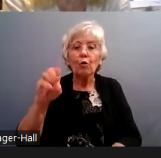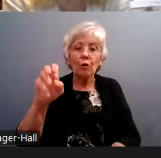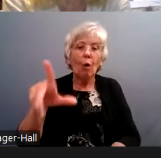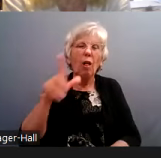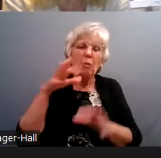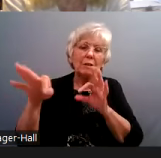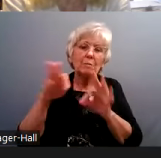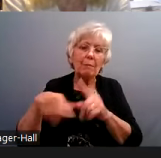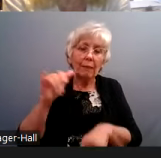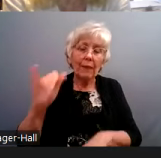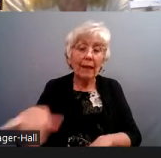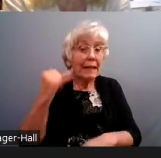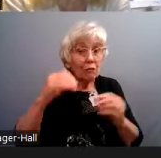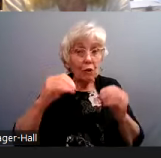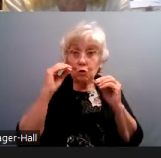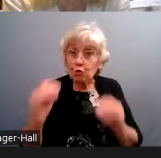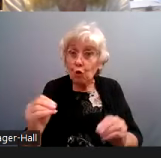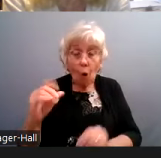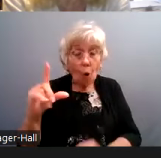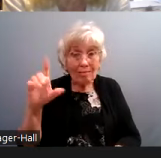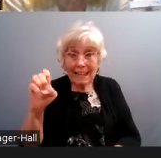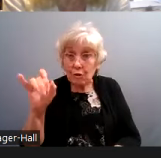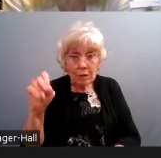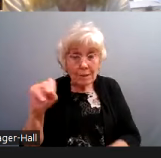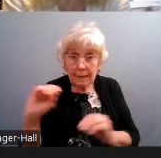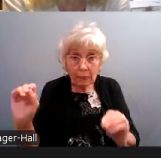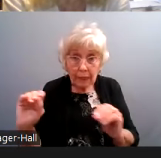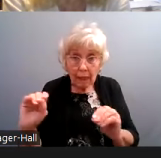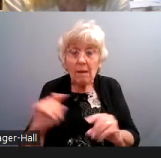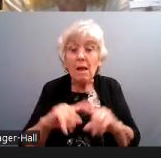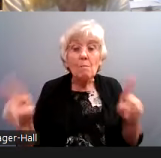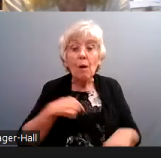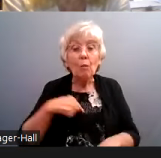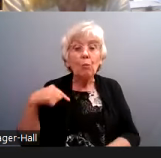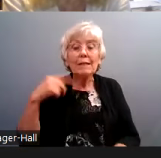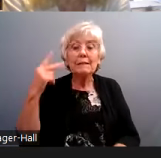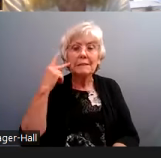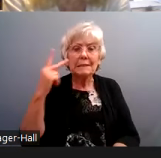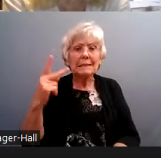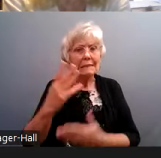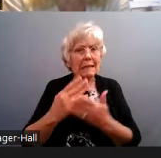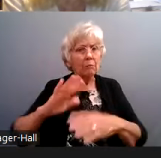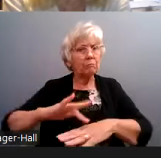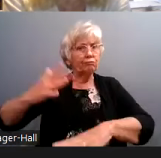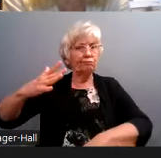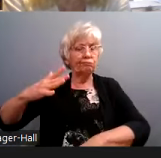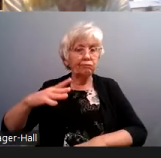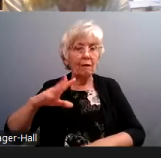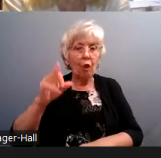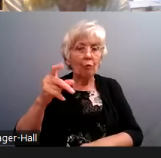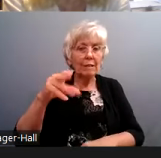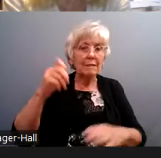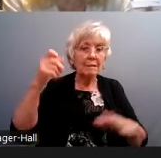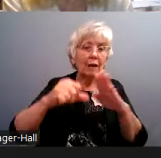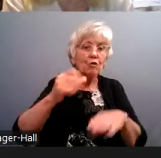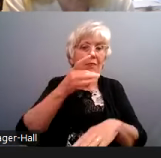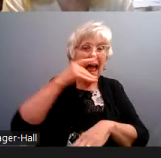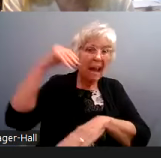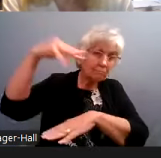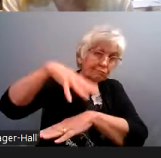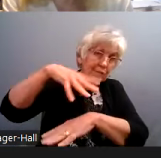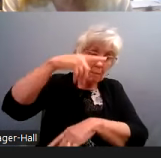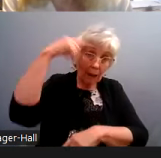no lesions, but we do see some fluorescence on the black light, so maybe this one might